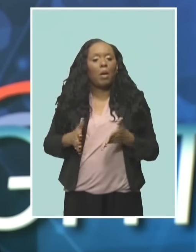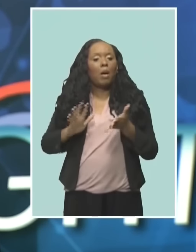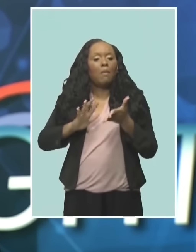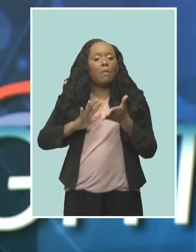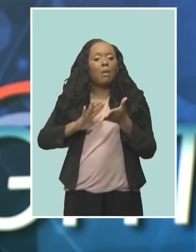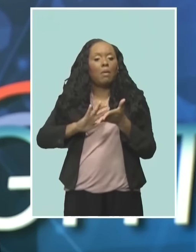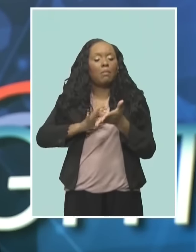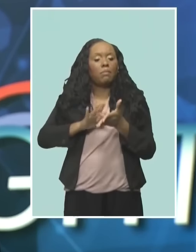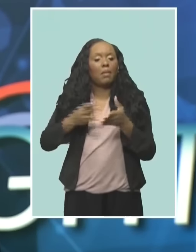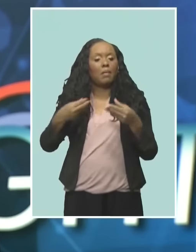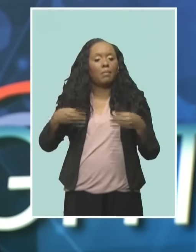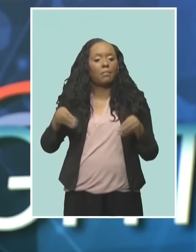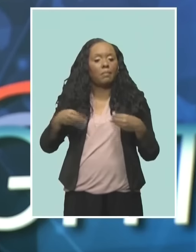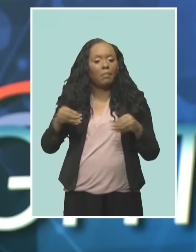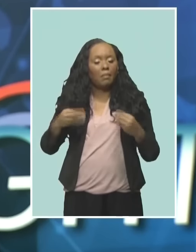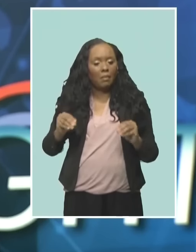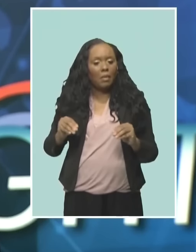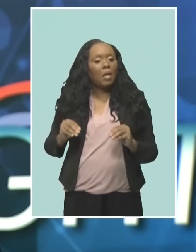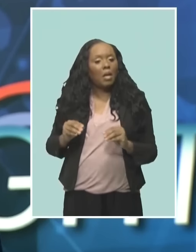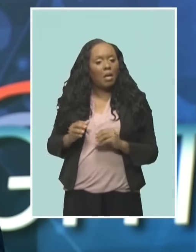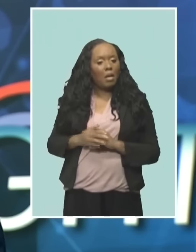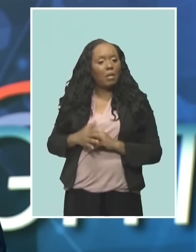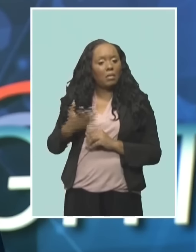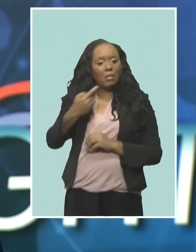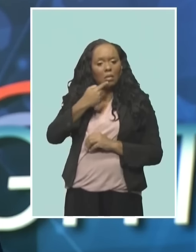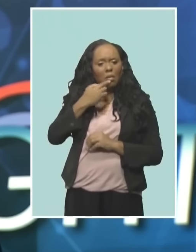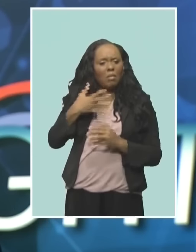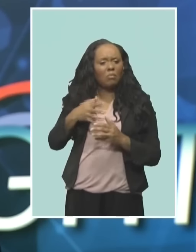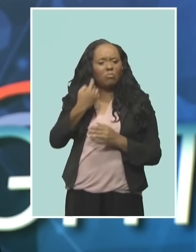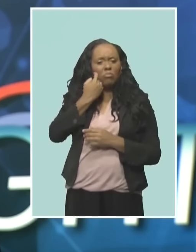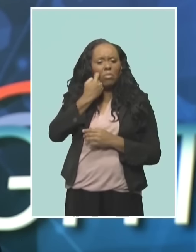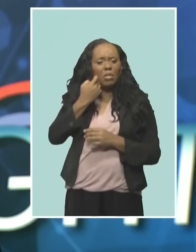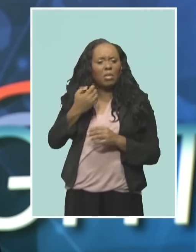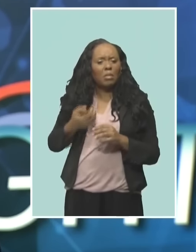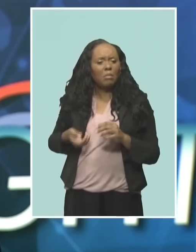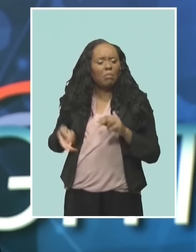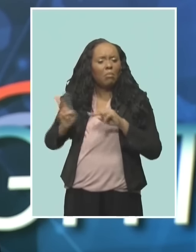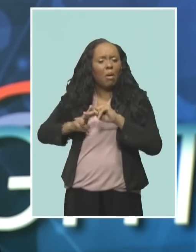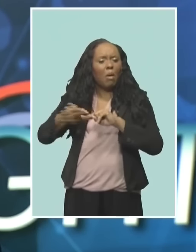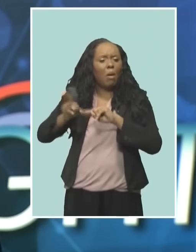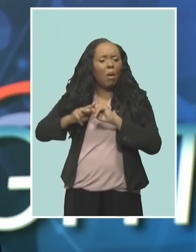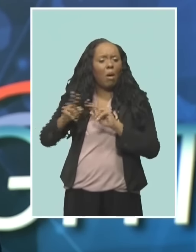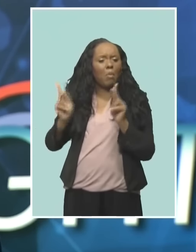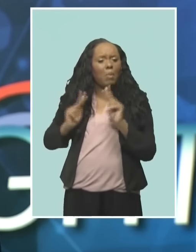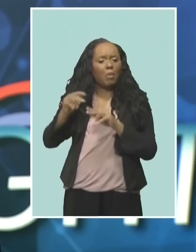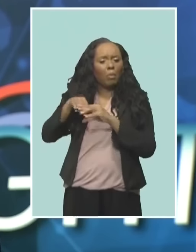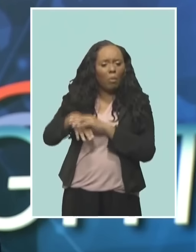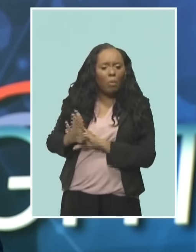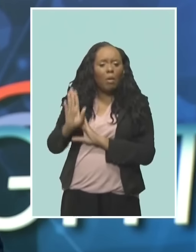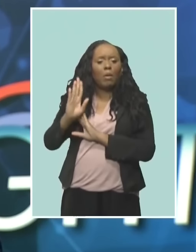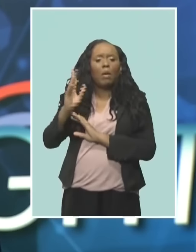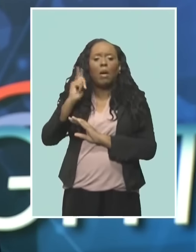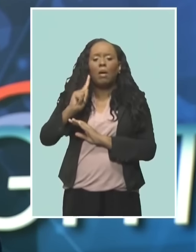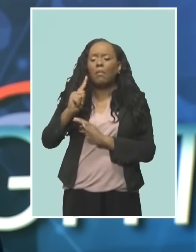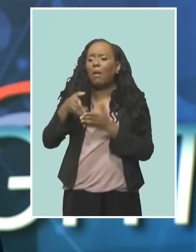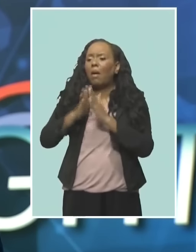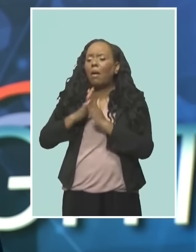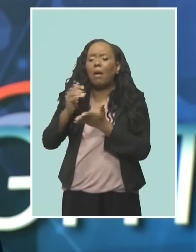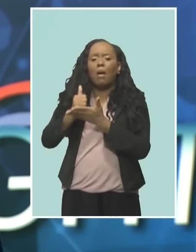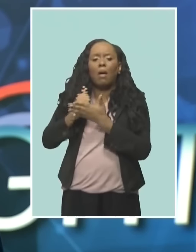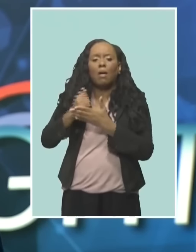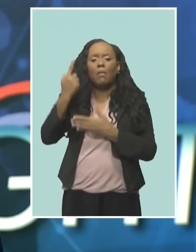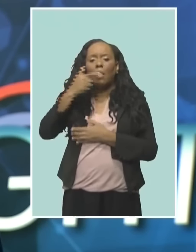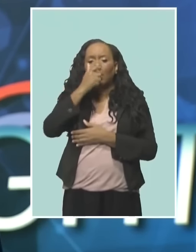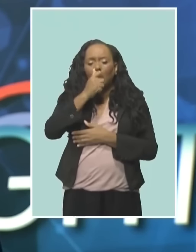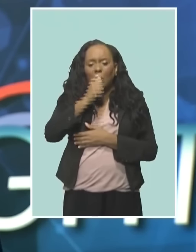Barbados Pharmaceutical Society, Yolande Panton, says there has been a recent increase in public visiting her pharmacy for help